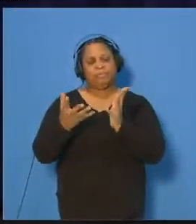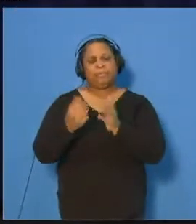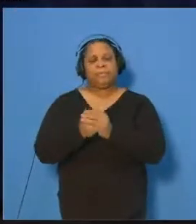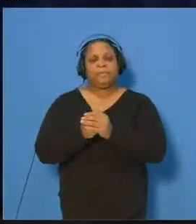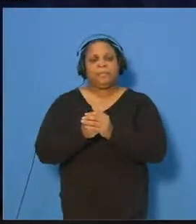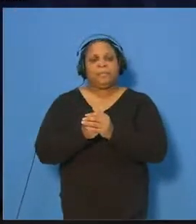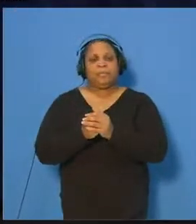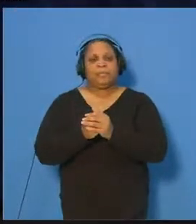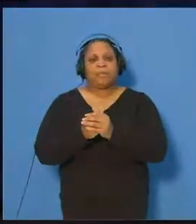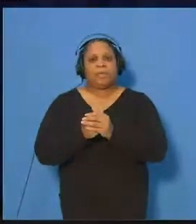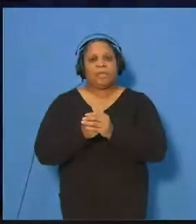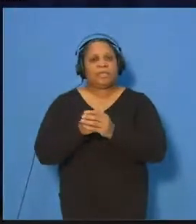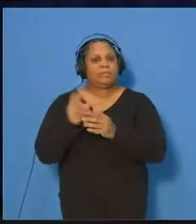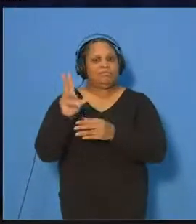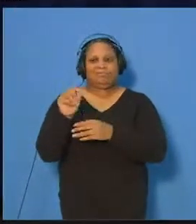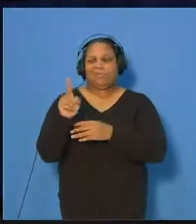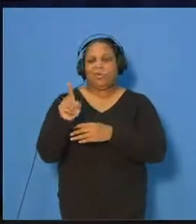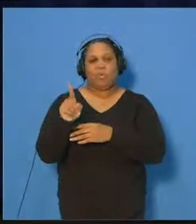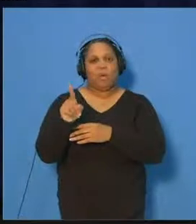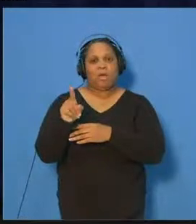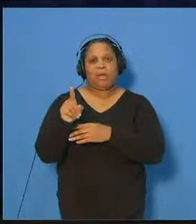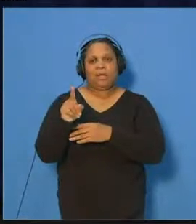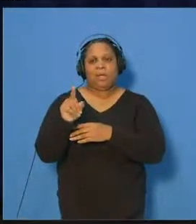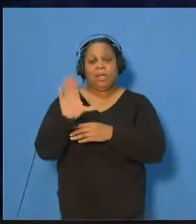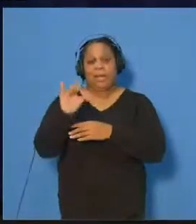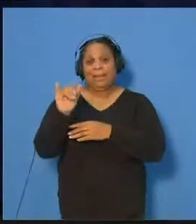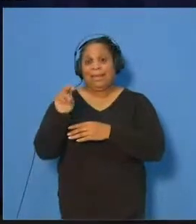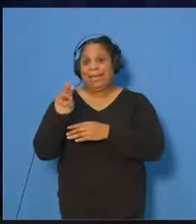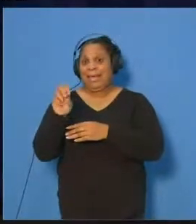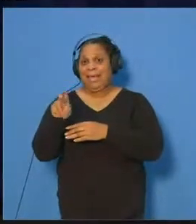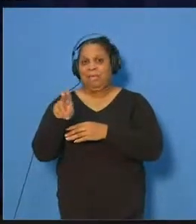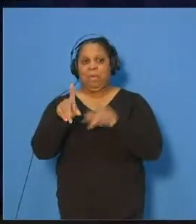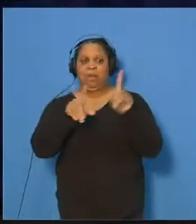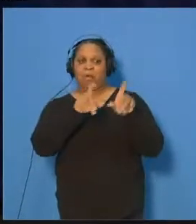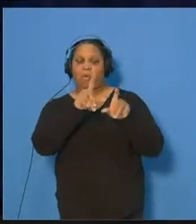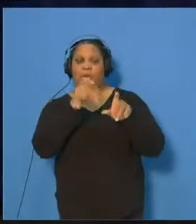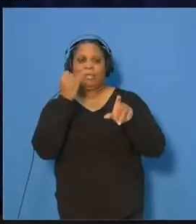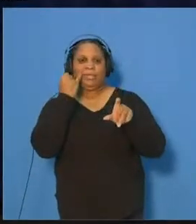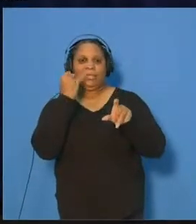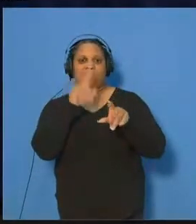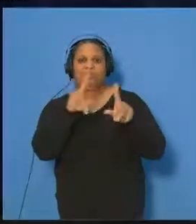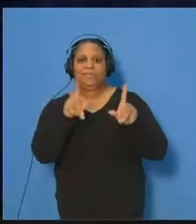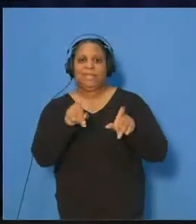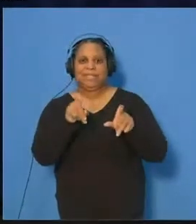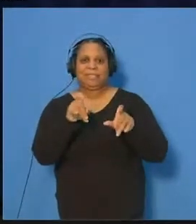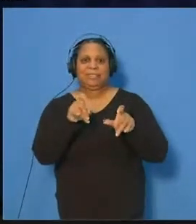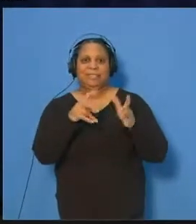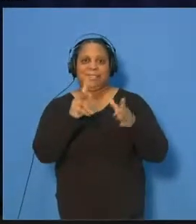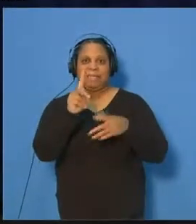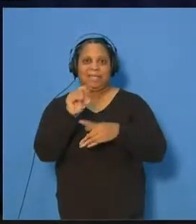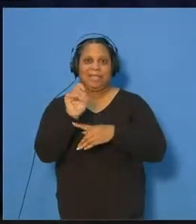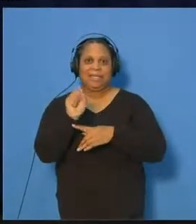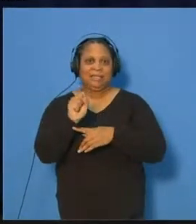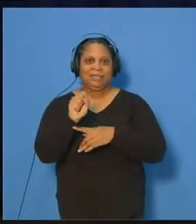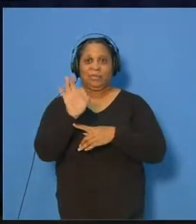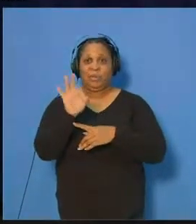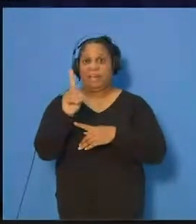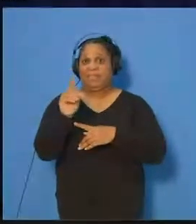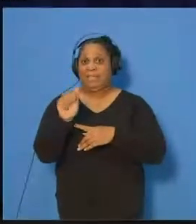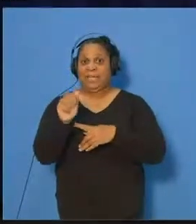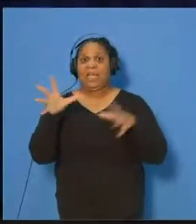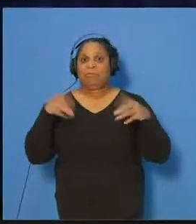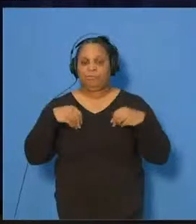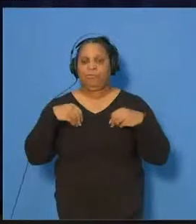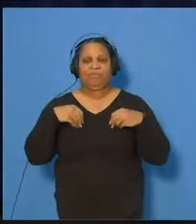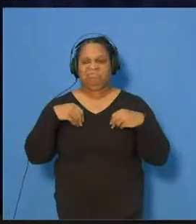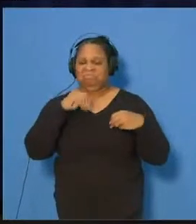that no one actually in the Cayman Islands questioned as to whether or not their testing kits were FDA approved. They were not, but they were